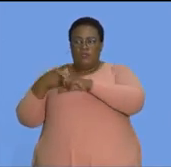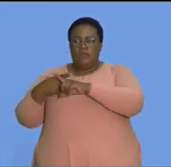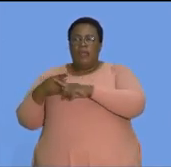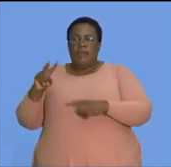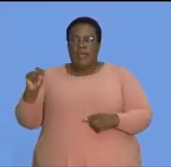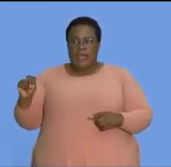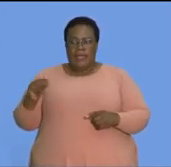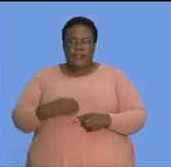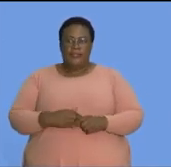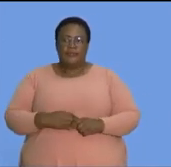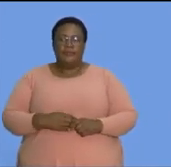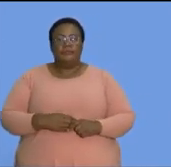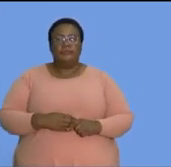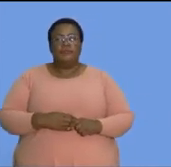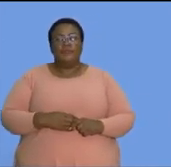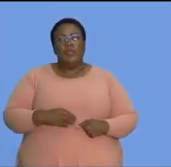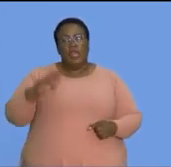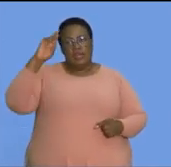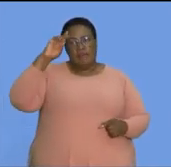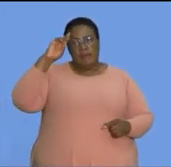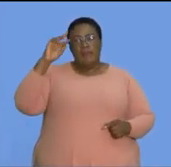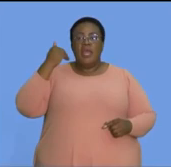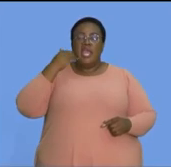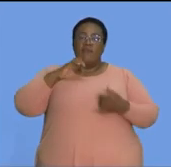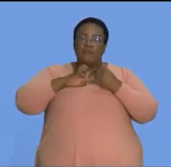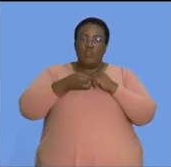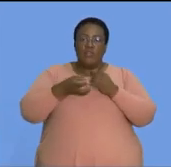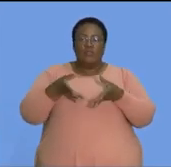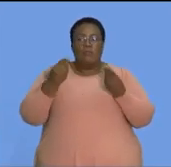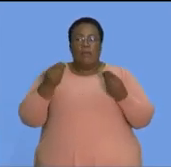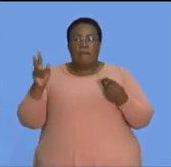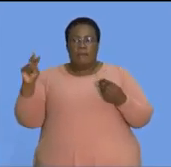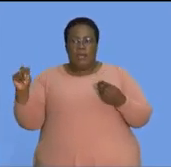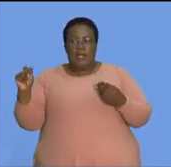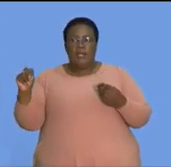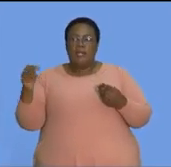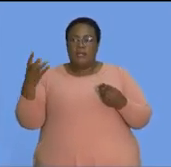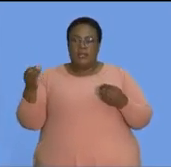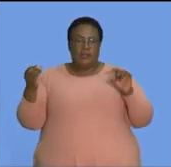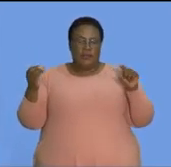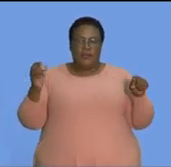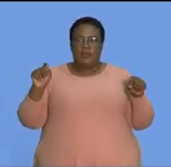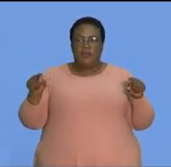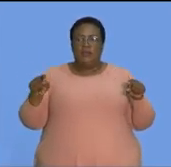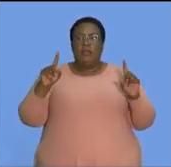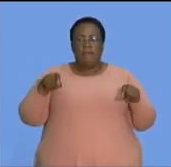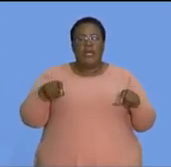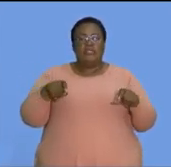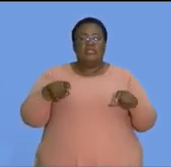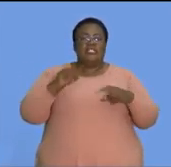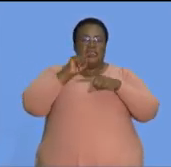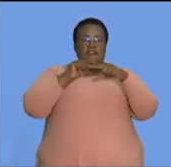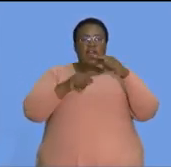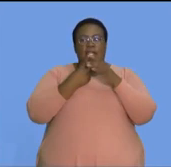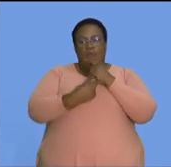0,045 multiplied by n. Remember, if I'm trying to get the variable on its own and it has a coefficient, I will then need